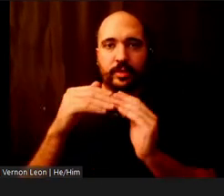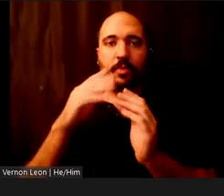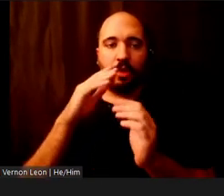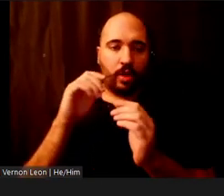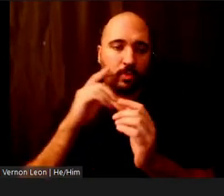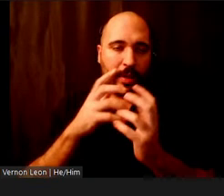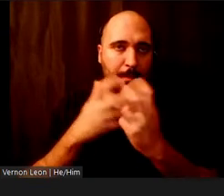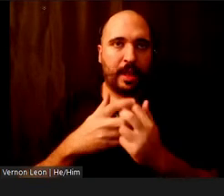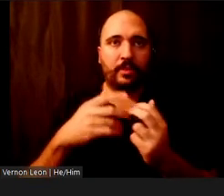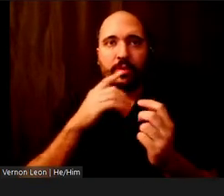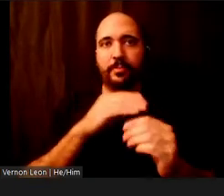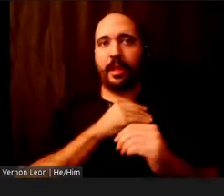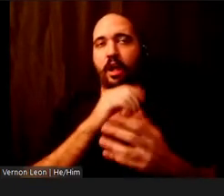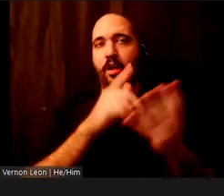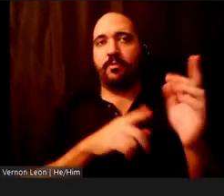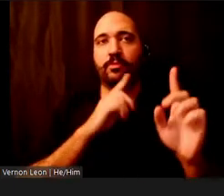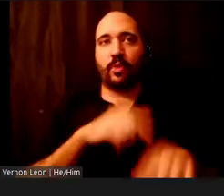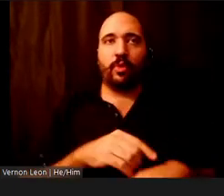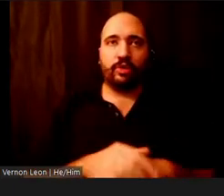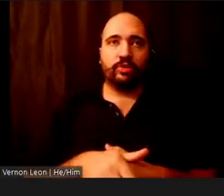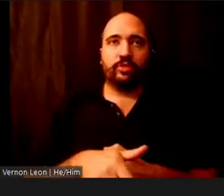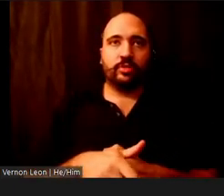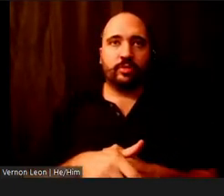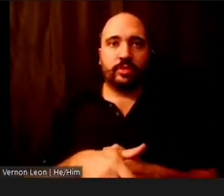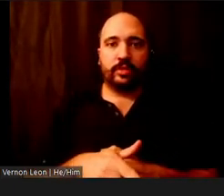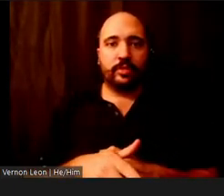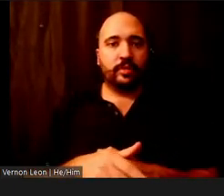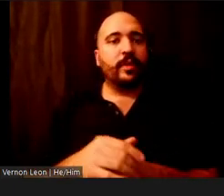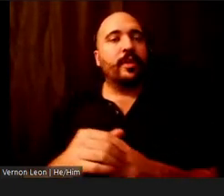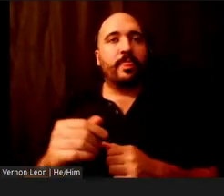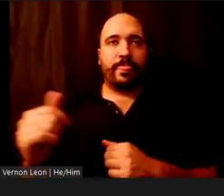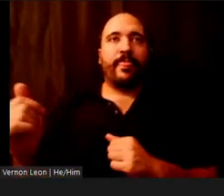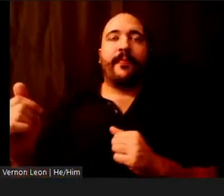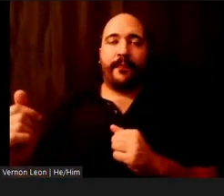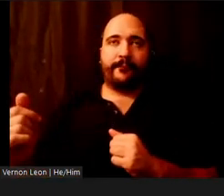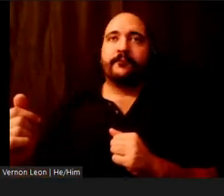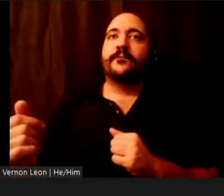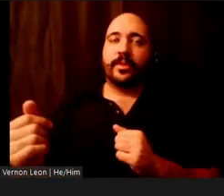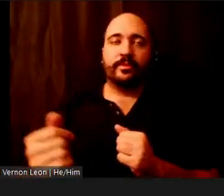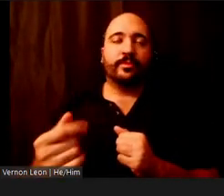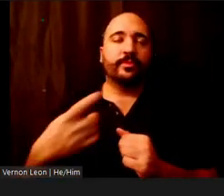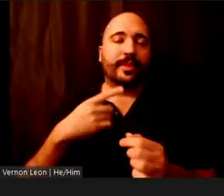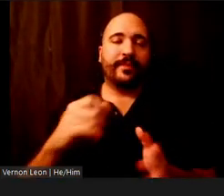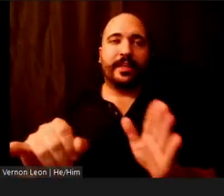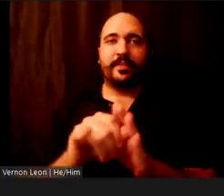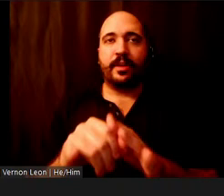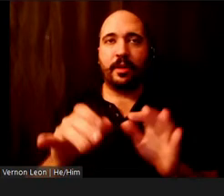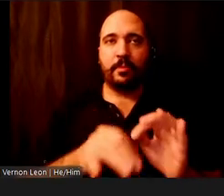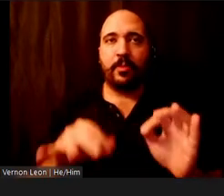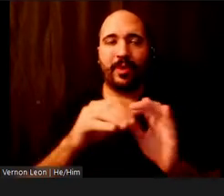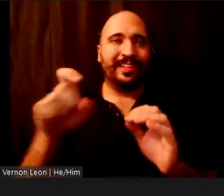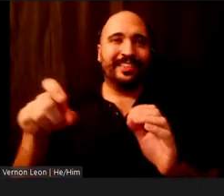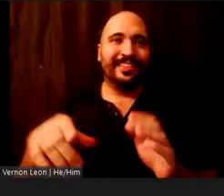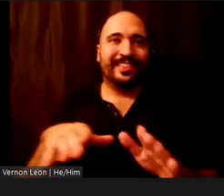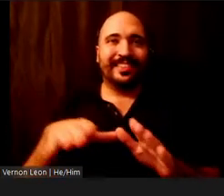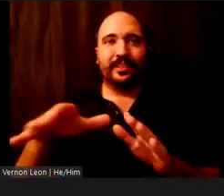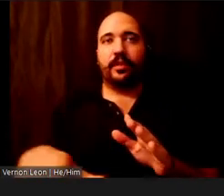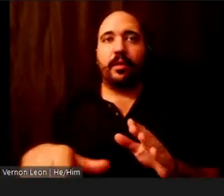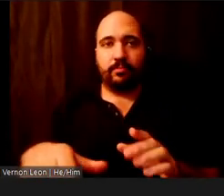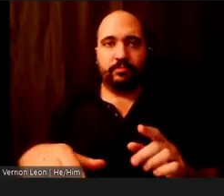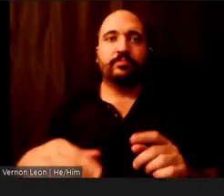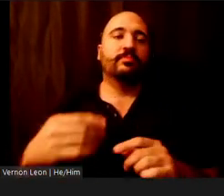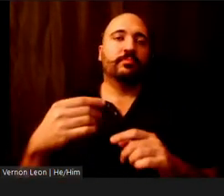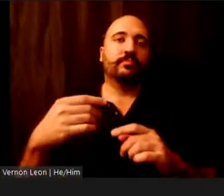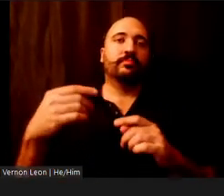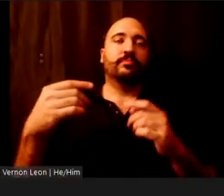The orders provide that Federal Highway Administration take the appropriate and necessary steps to identify and address disproportionately high and adverse